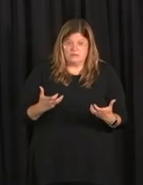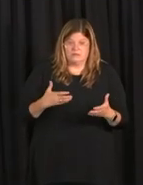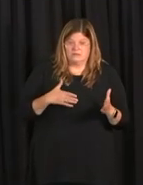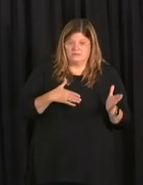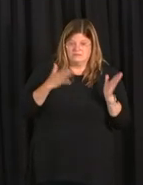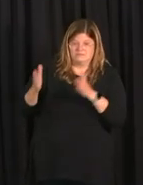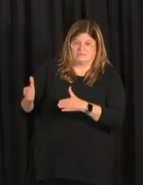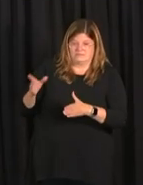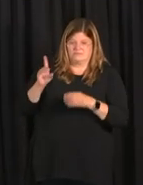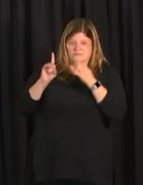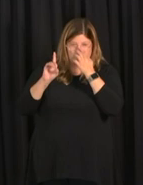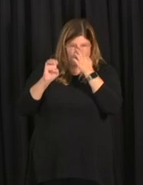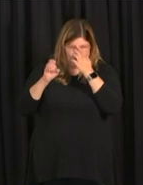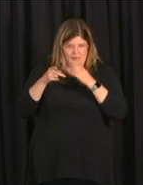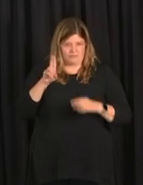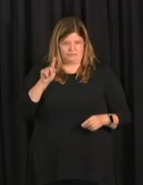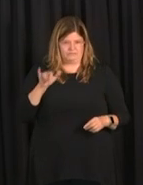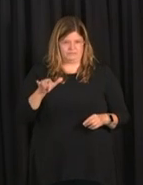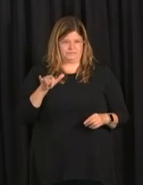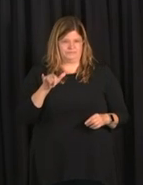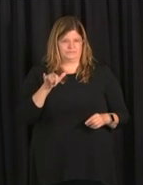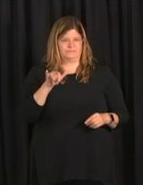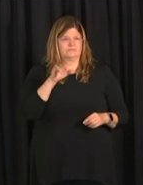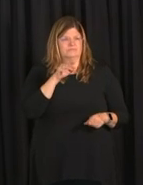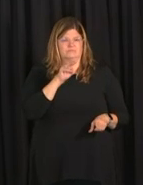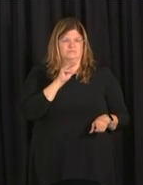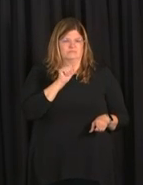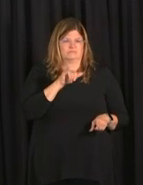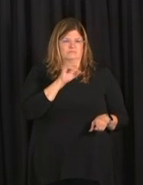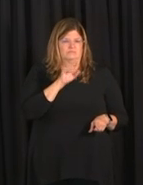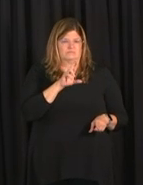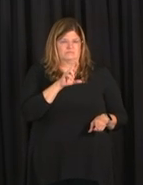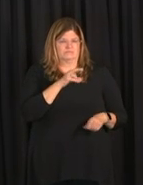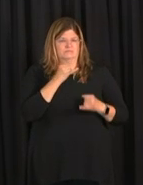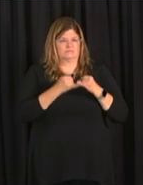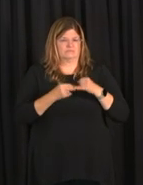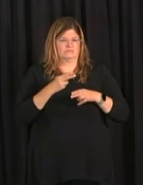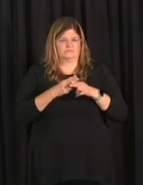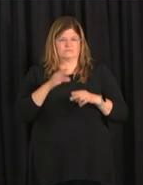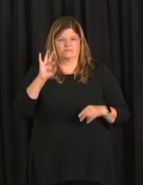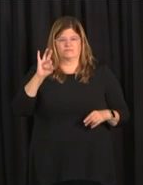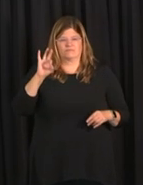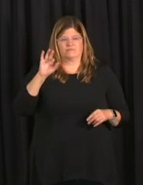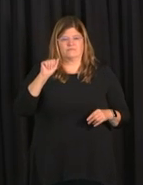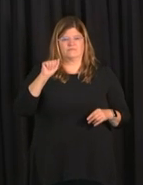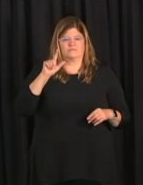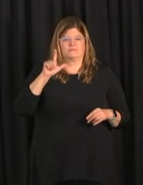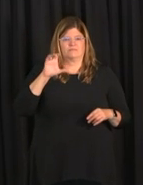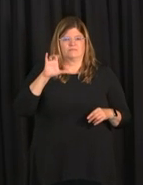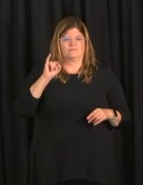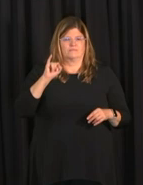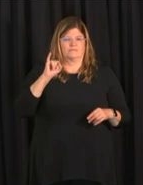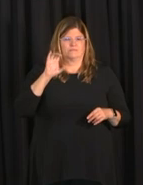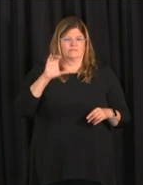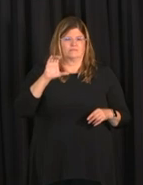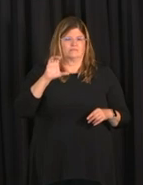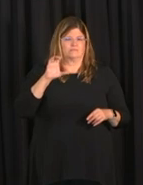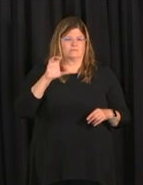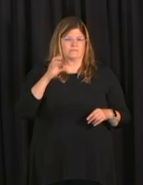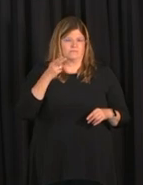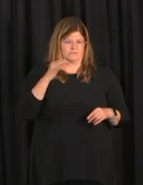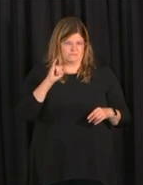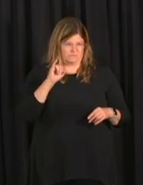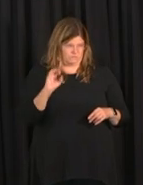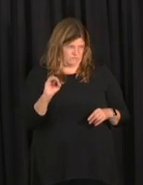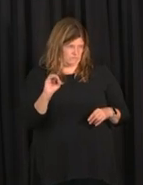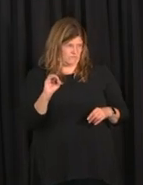Mayor Falchicchio. We made an announcement yesterday about additional support for one of our hardest